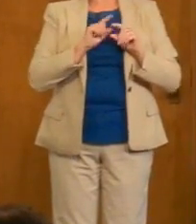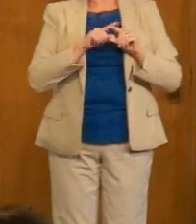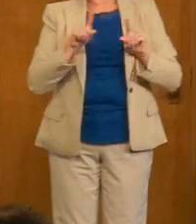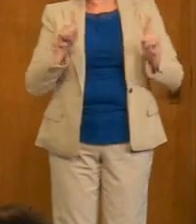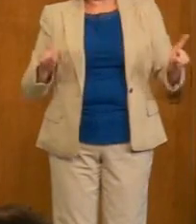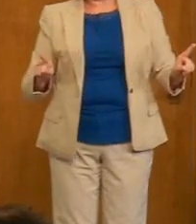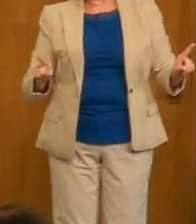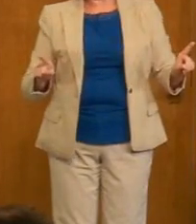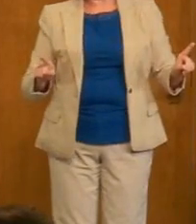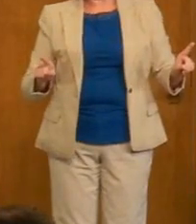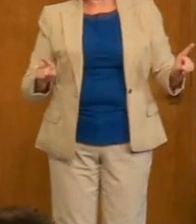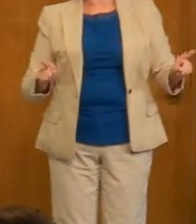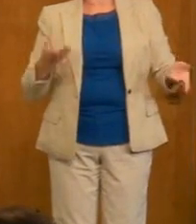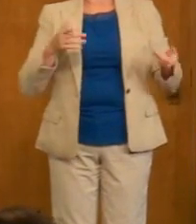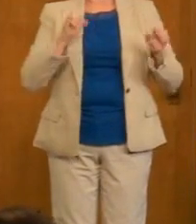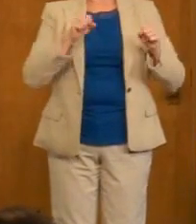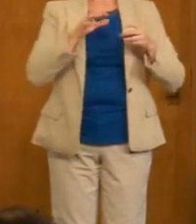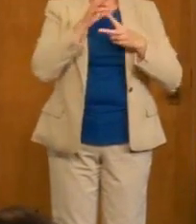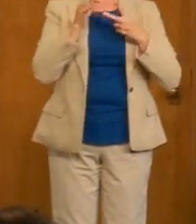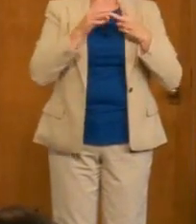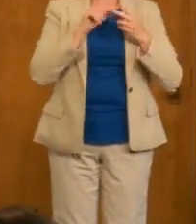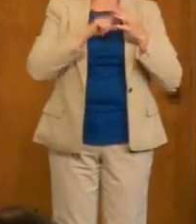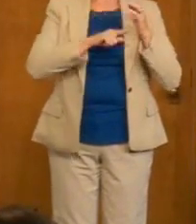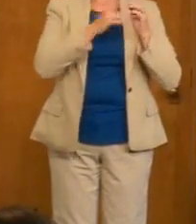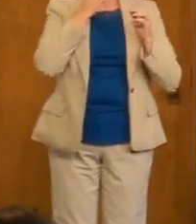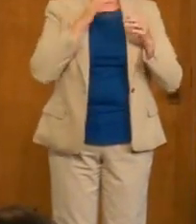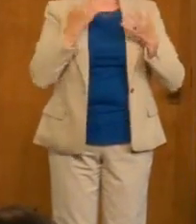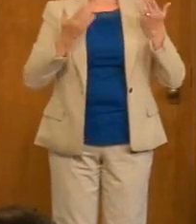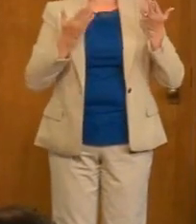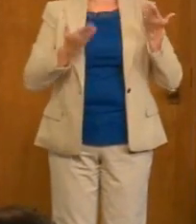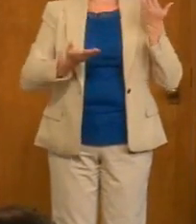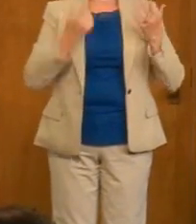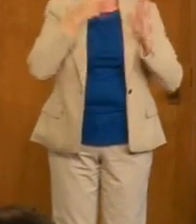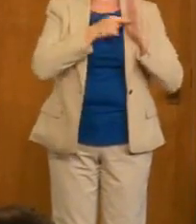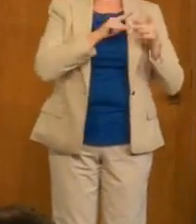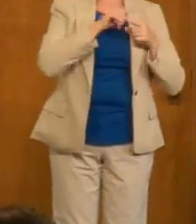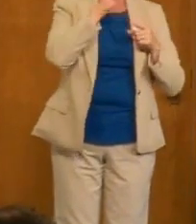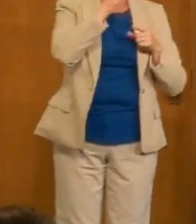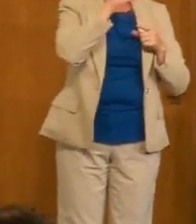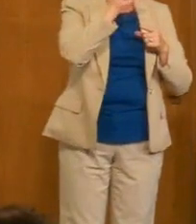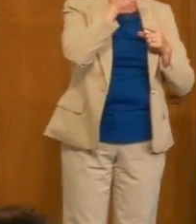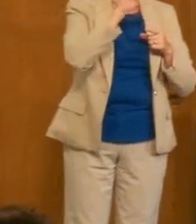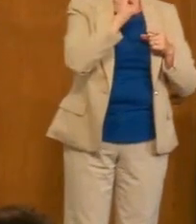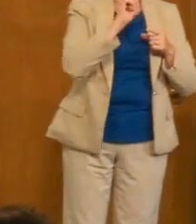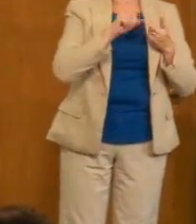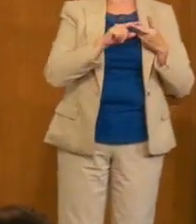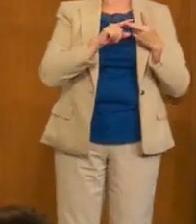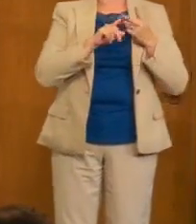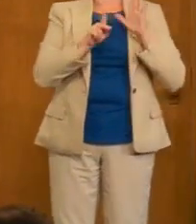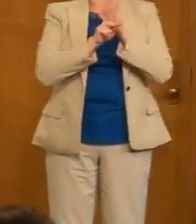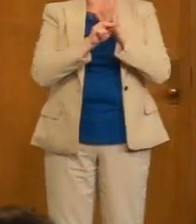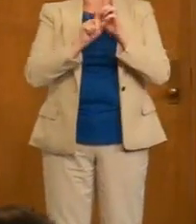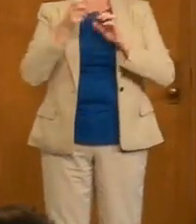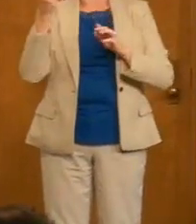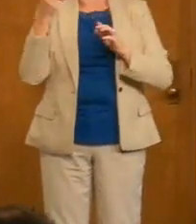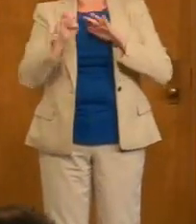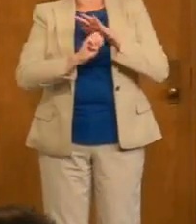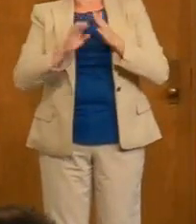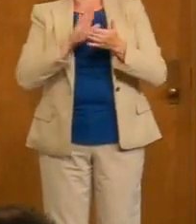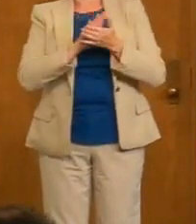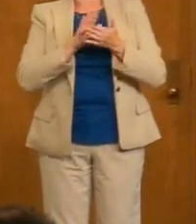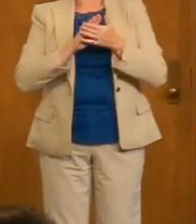to ensure that they're working in one place, for example, and able to really run our vaccination program, our